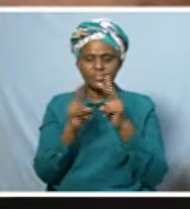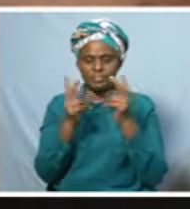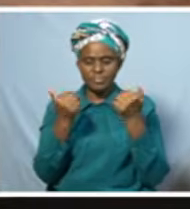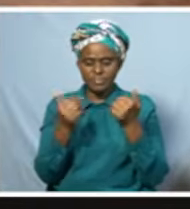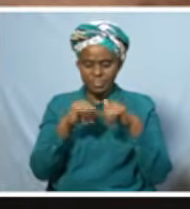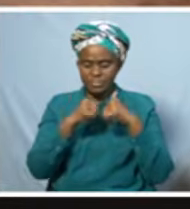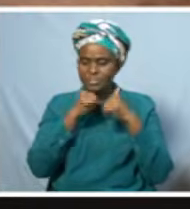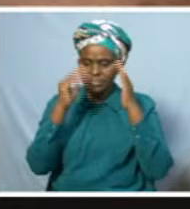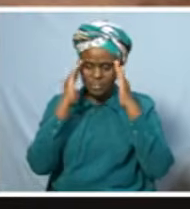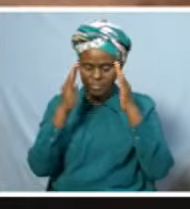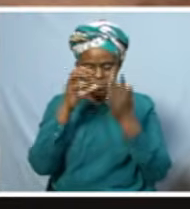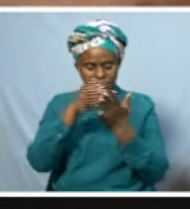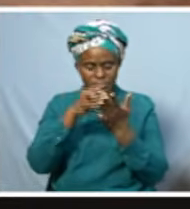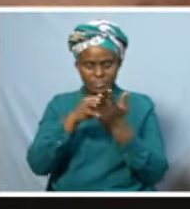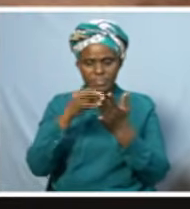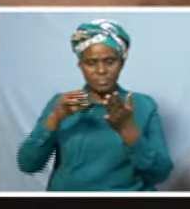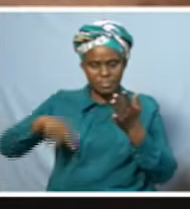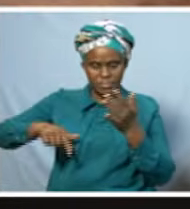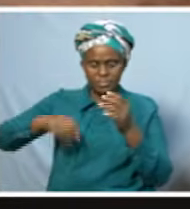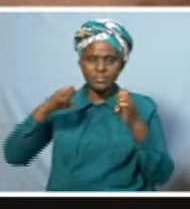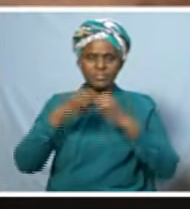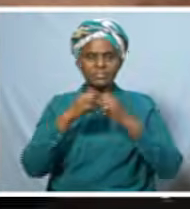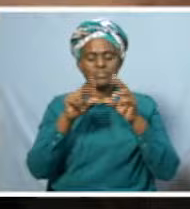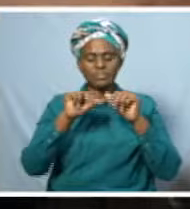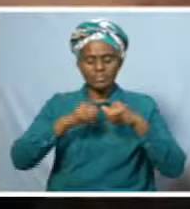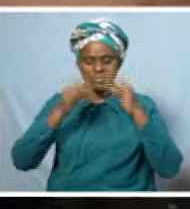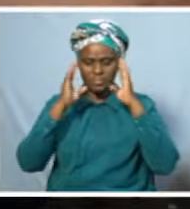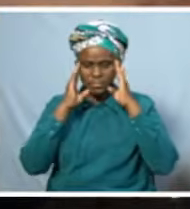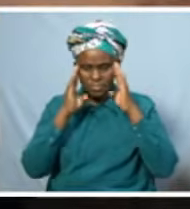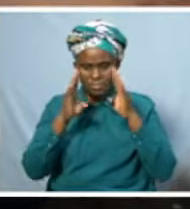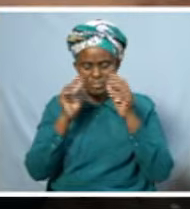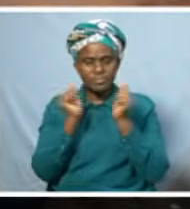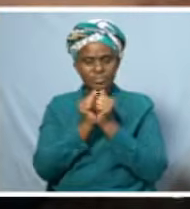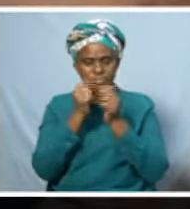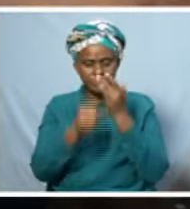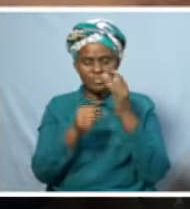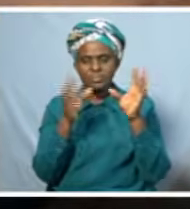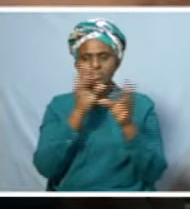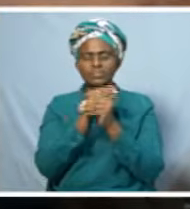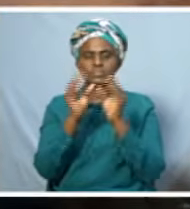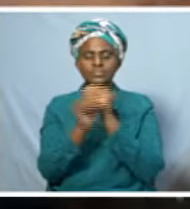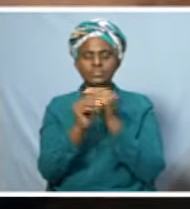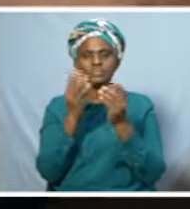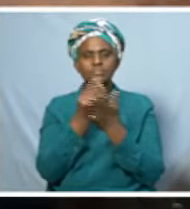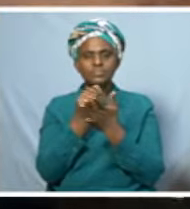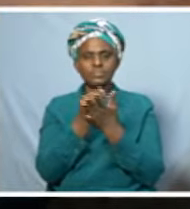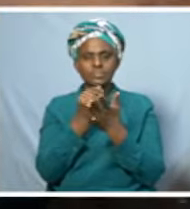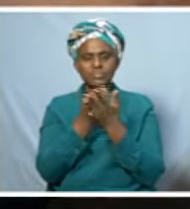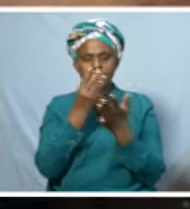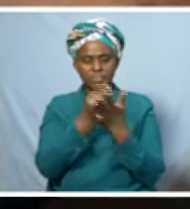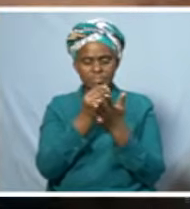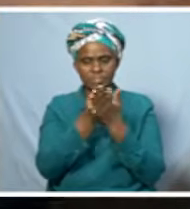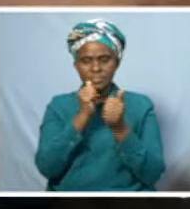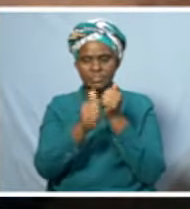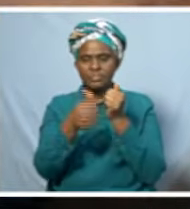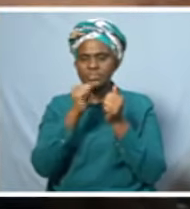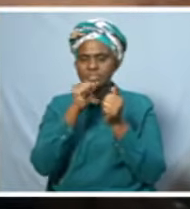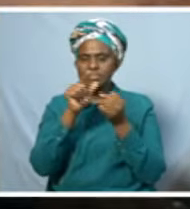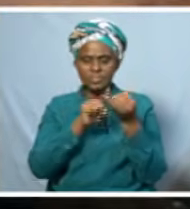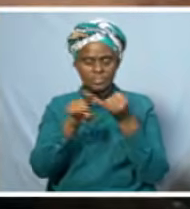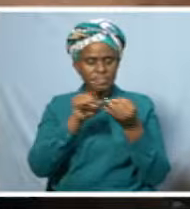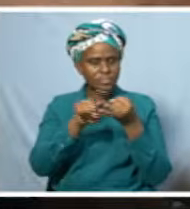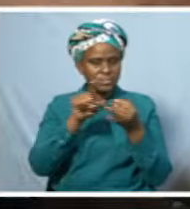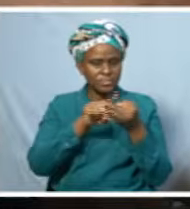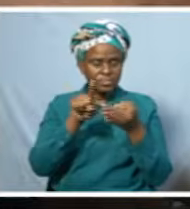are not dealing with a matter of delayed banking. We are dealing with the missing funds, money that you didn't account